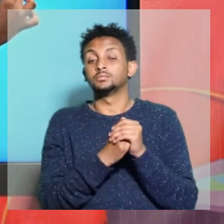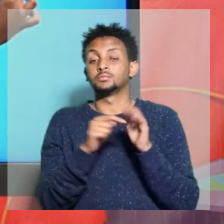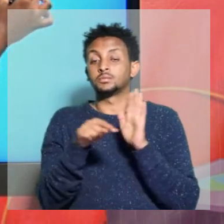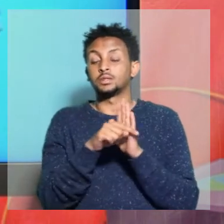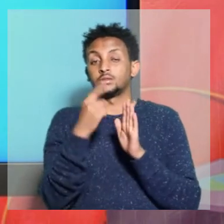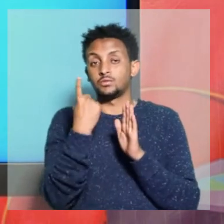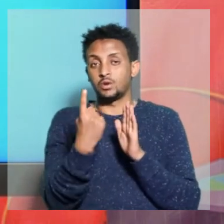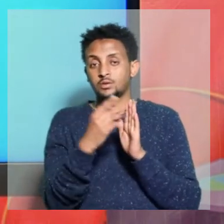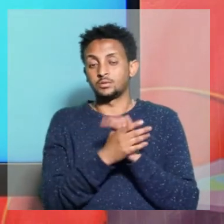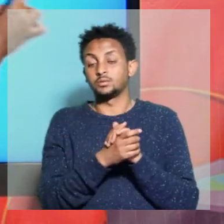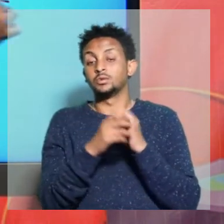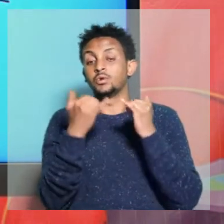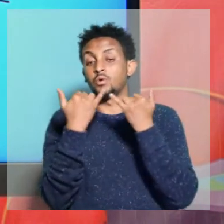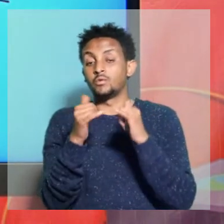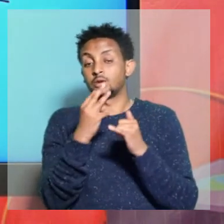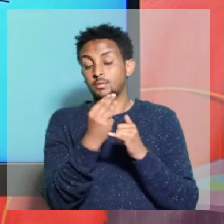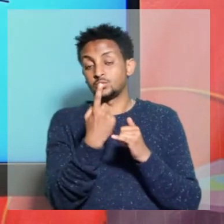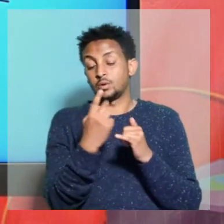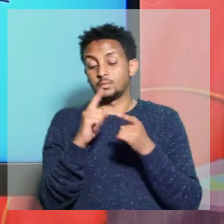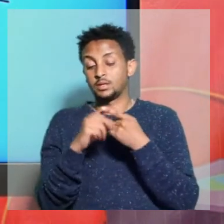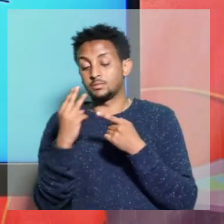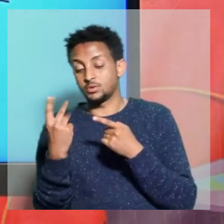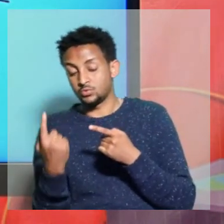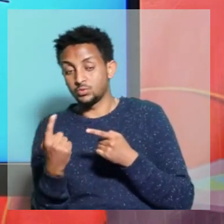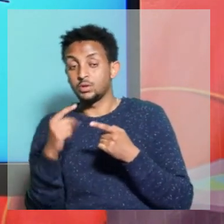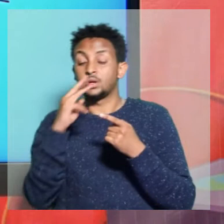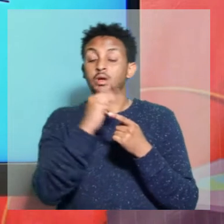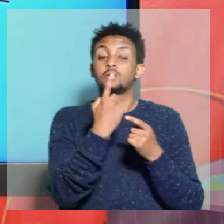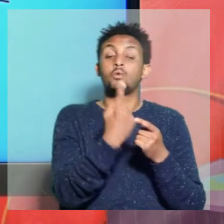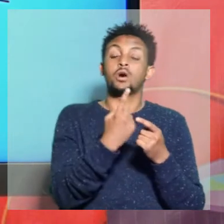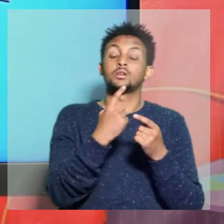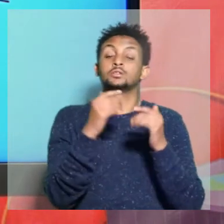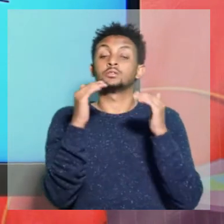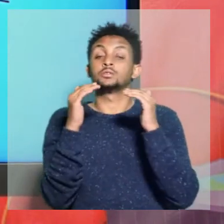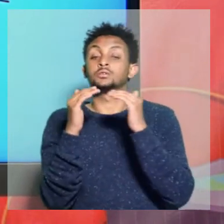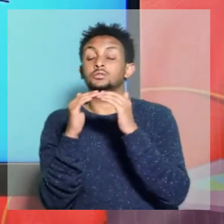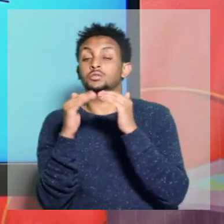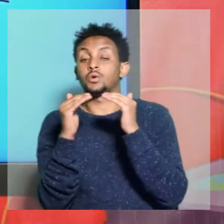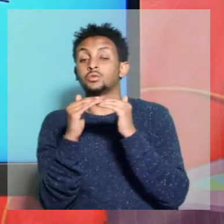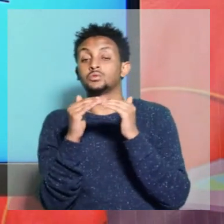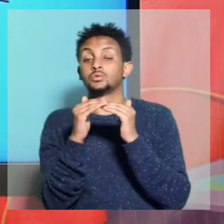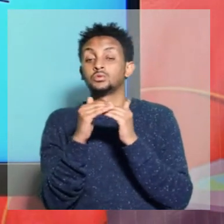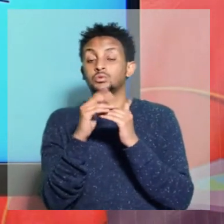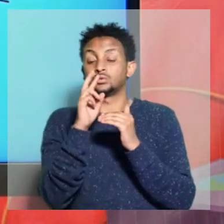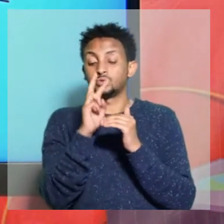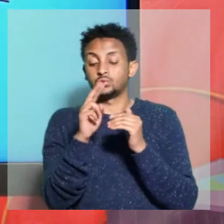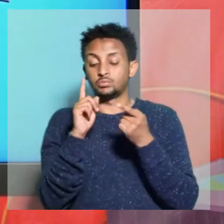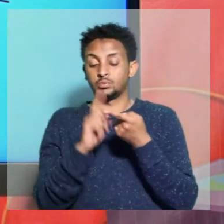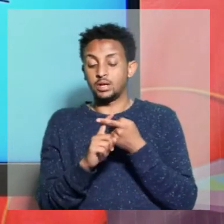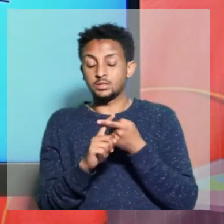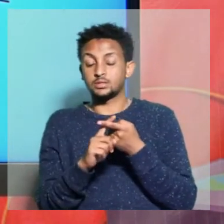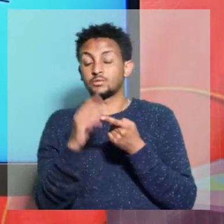negative 1 over mass 1 plus mass 2. Mass 1 plus mass 2 is 2